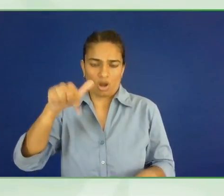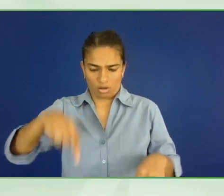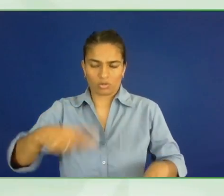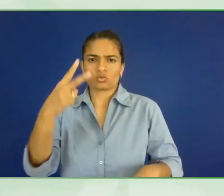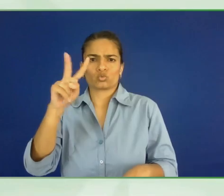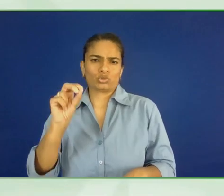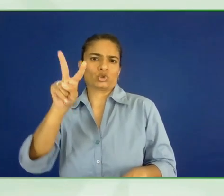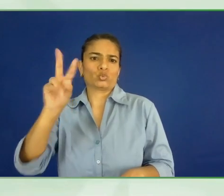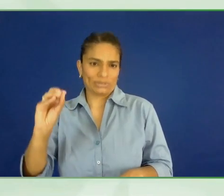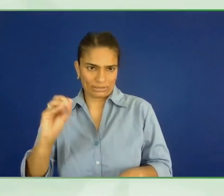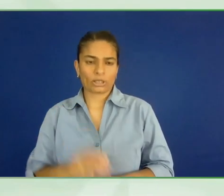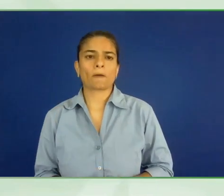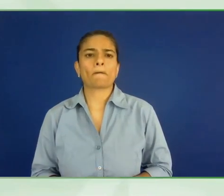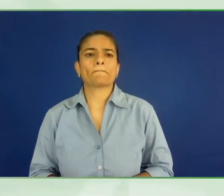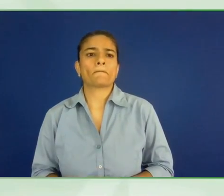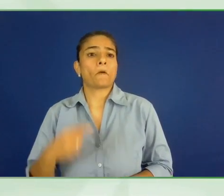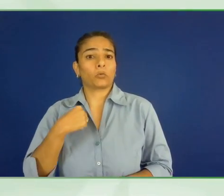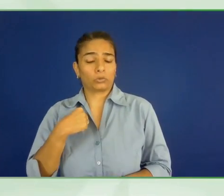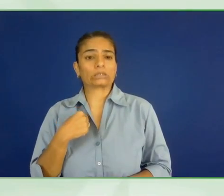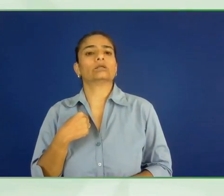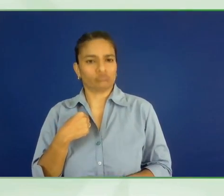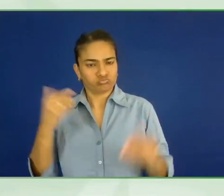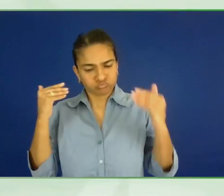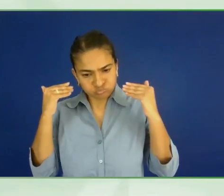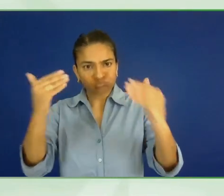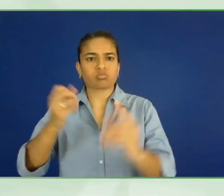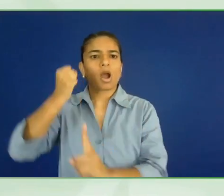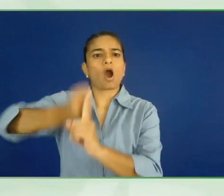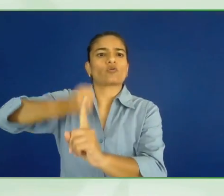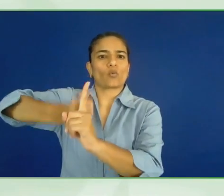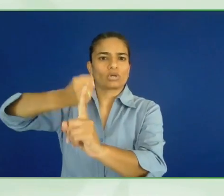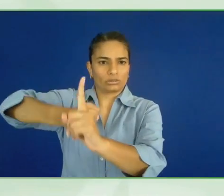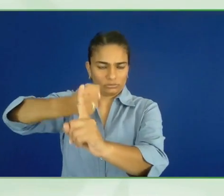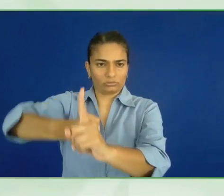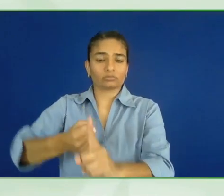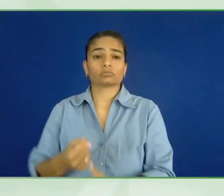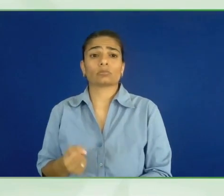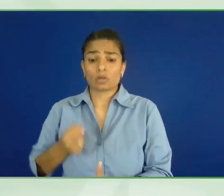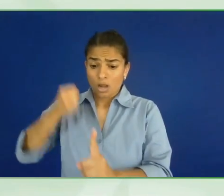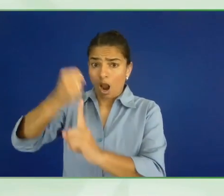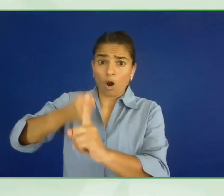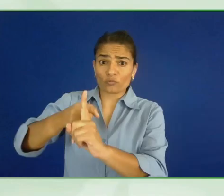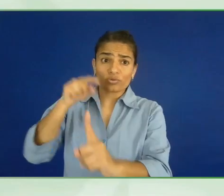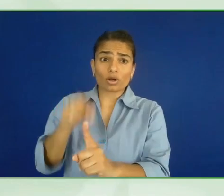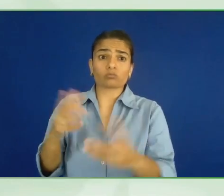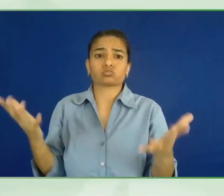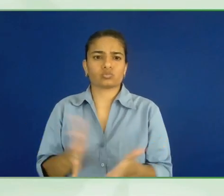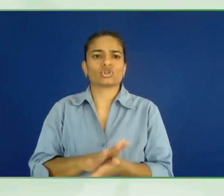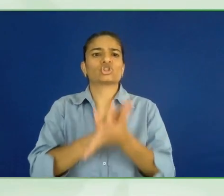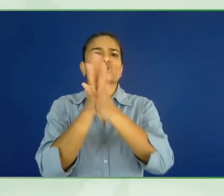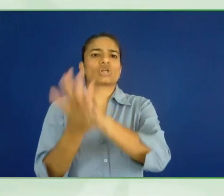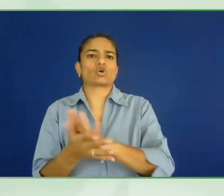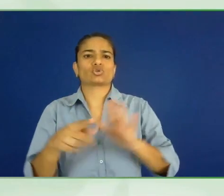advocate for the changes in the legislation and